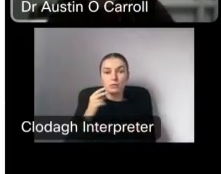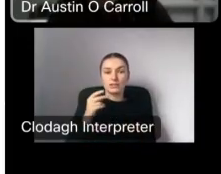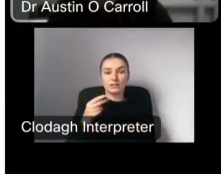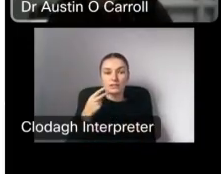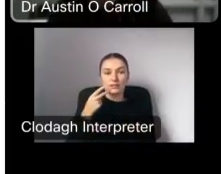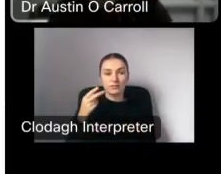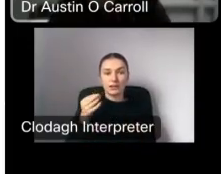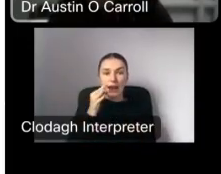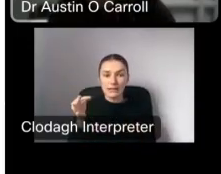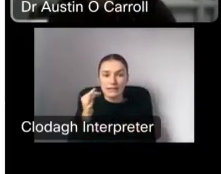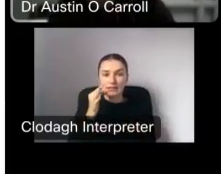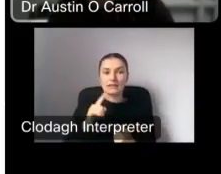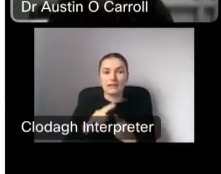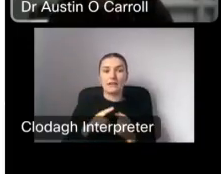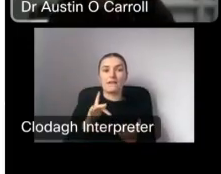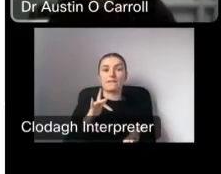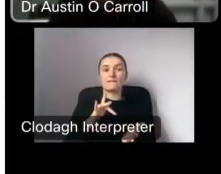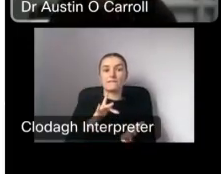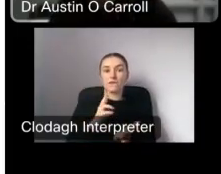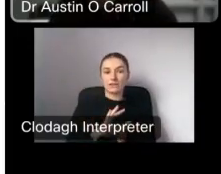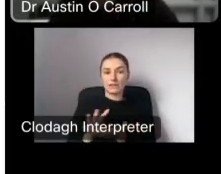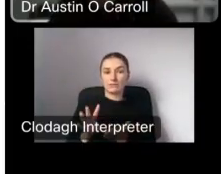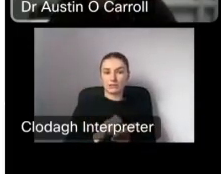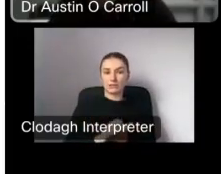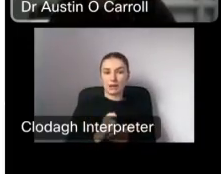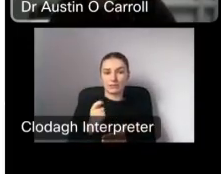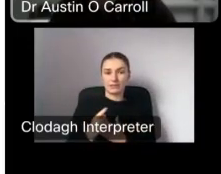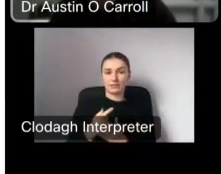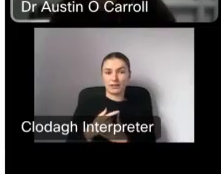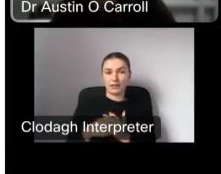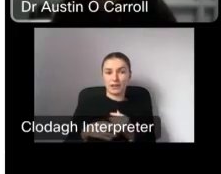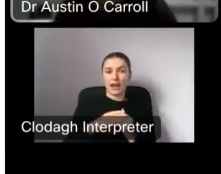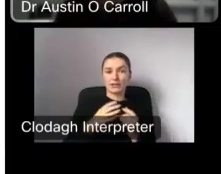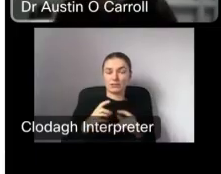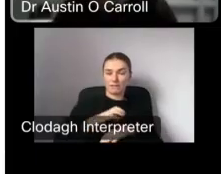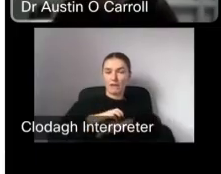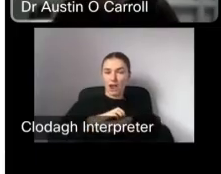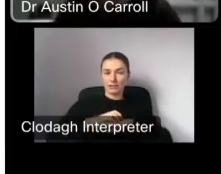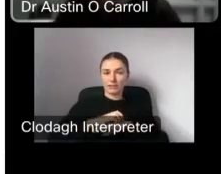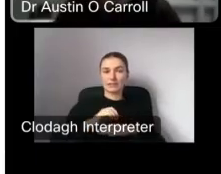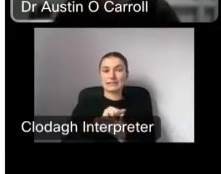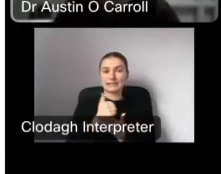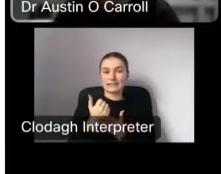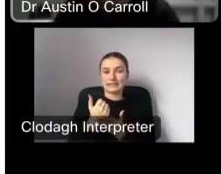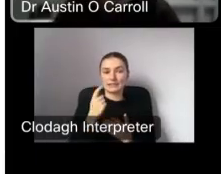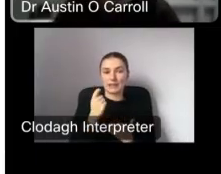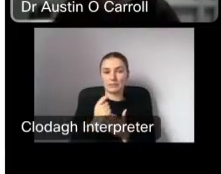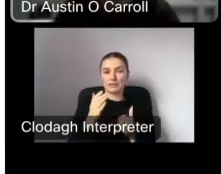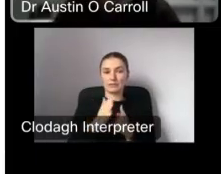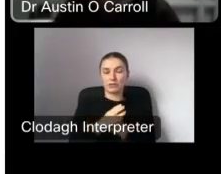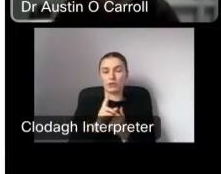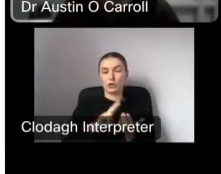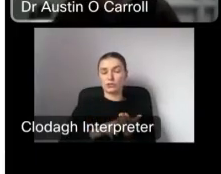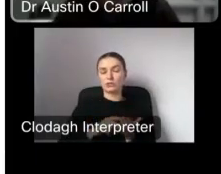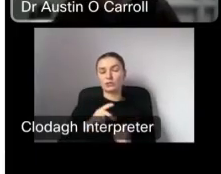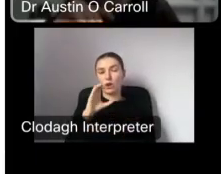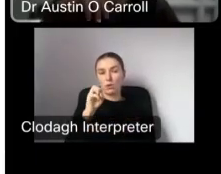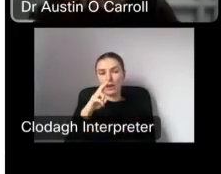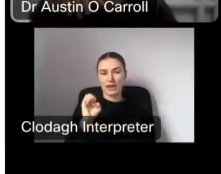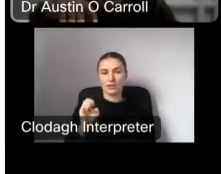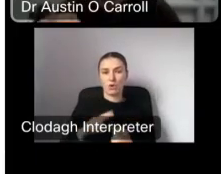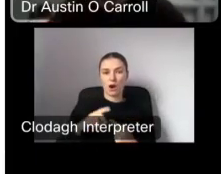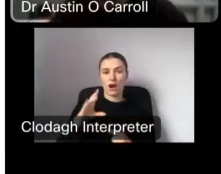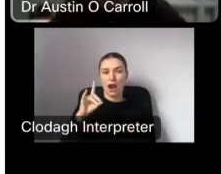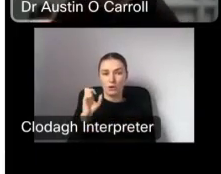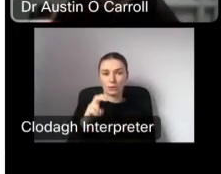of violence, 15 times more likely to have been a perpetrator of violence, 16 times more likely to have caused crack cocaine or heroin, and 20 times more likely